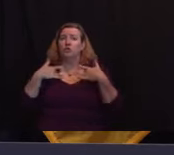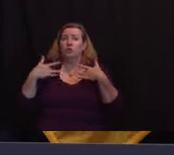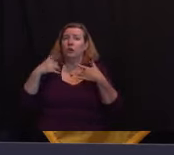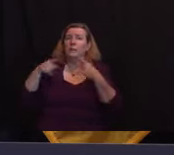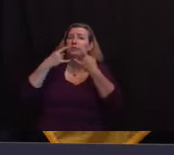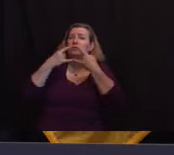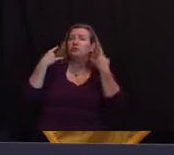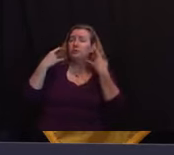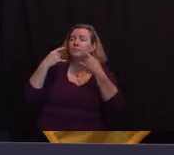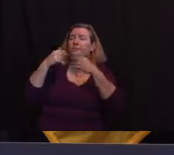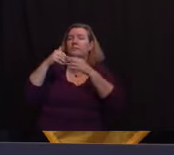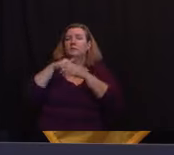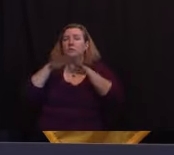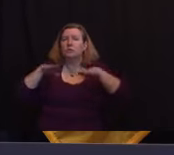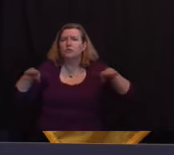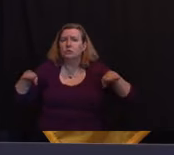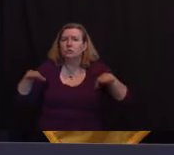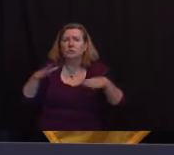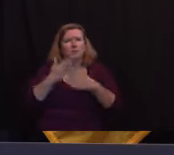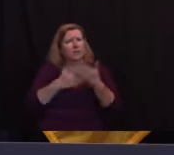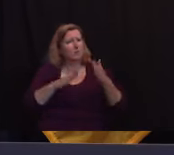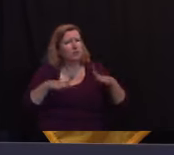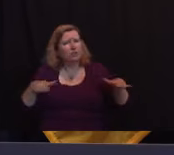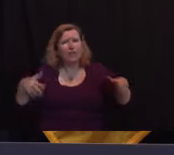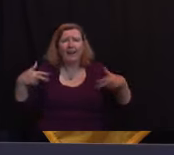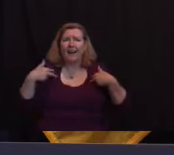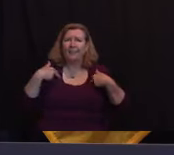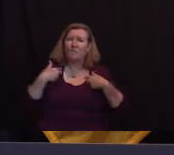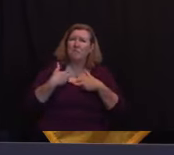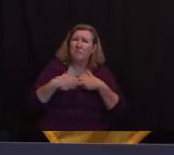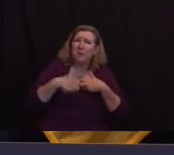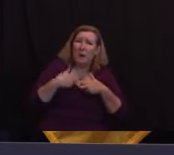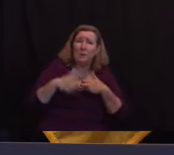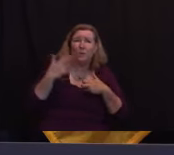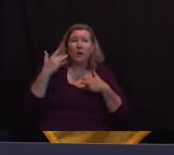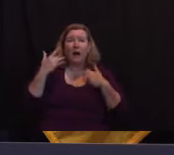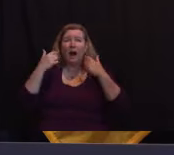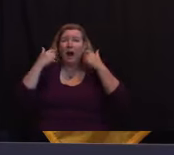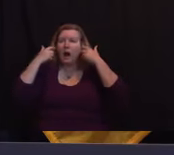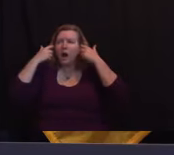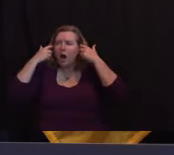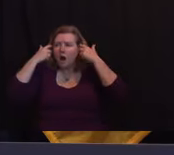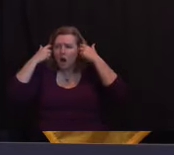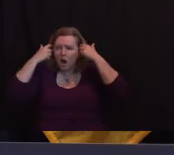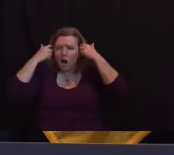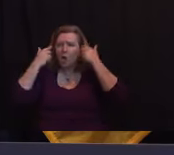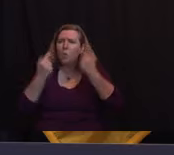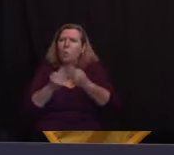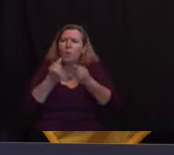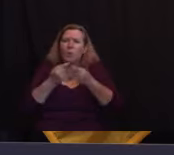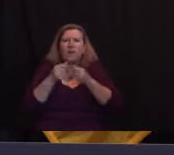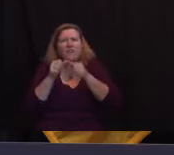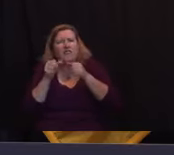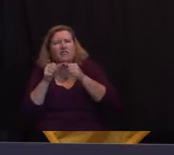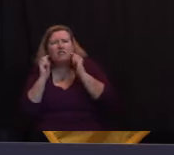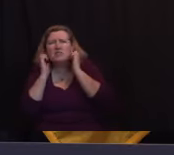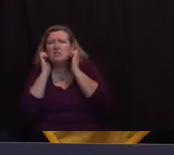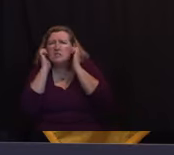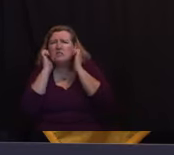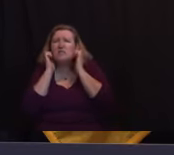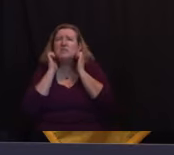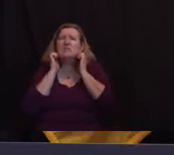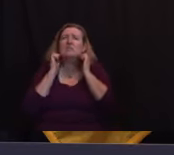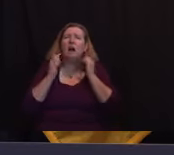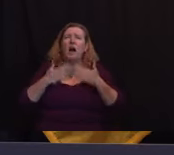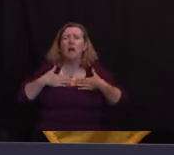to asthma in some of their children or staph infections because of the elastic bands behind their ears, other concerns. I'm curious